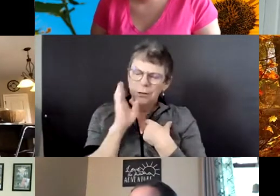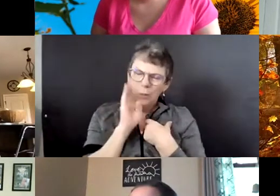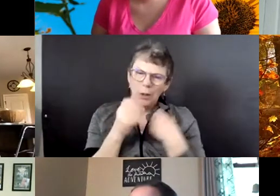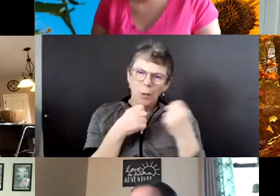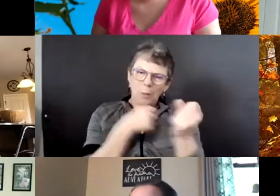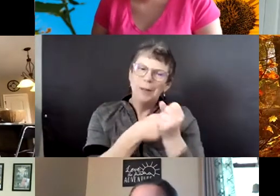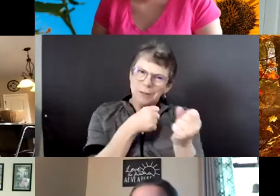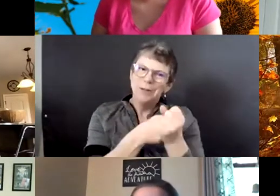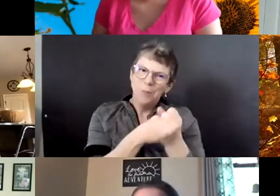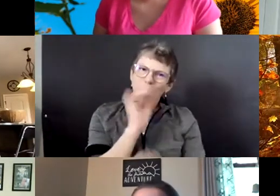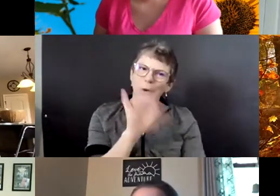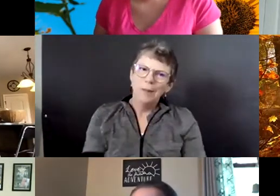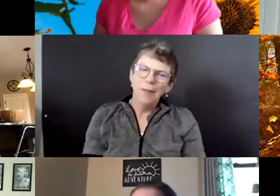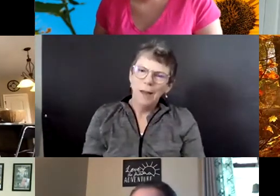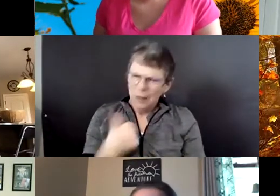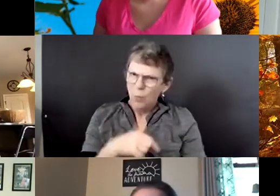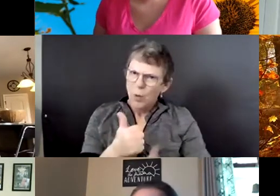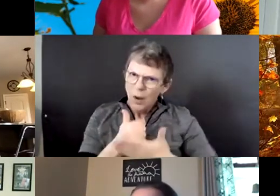help you all get that message out.